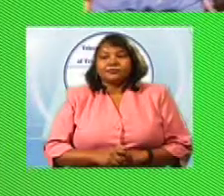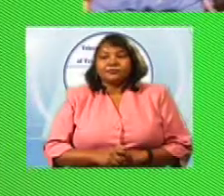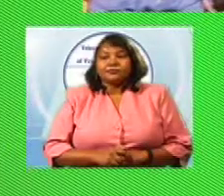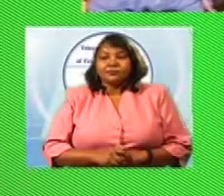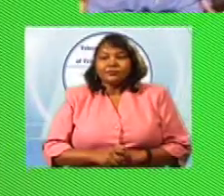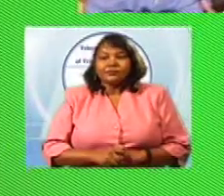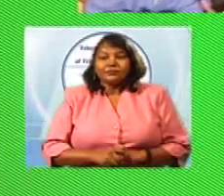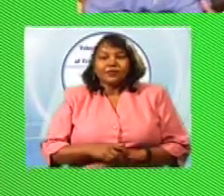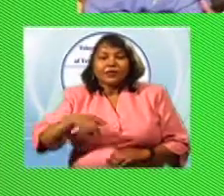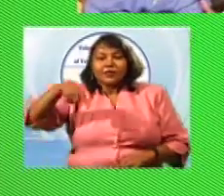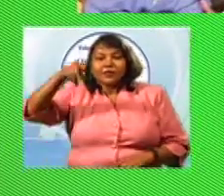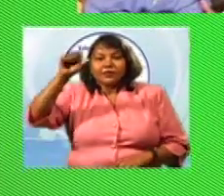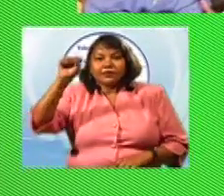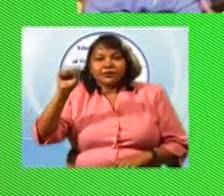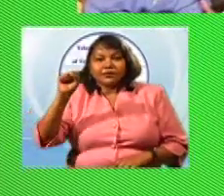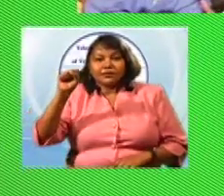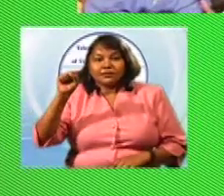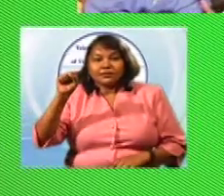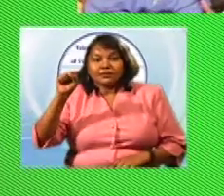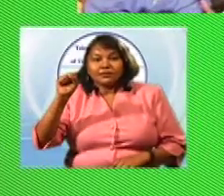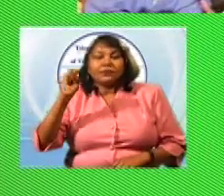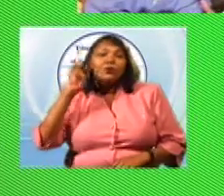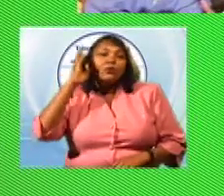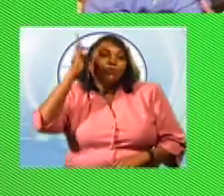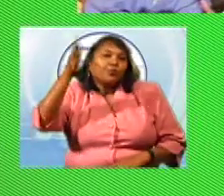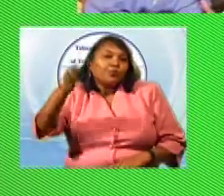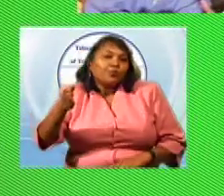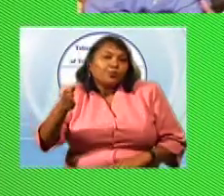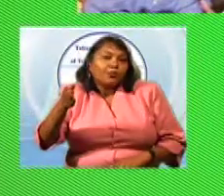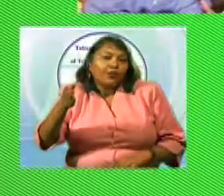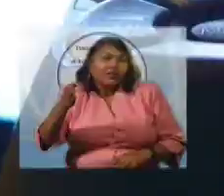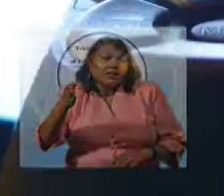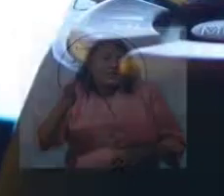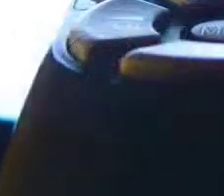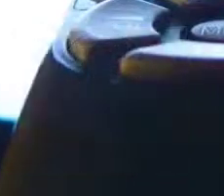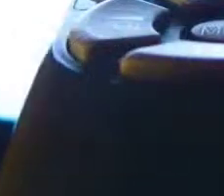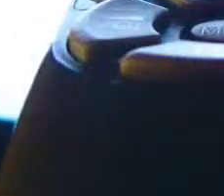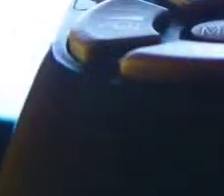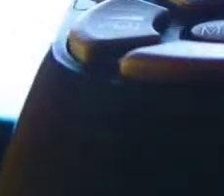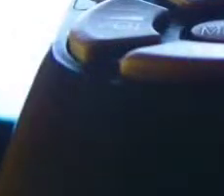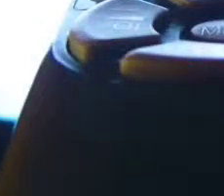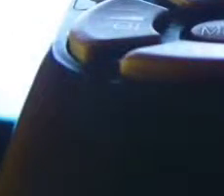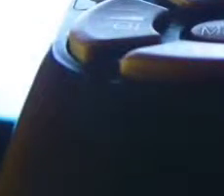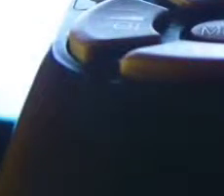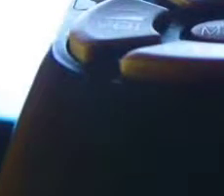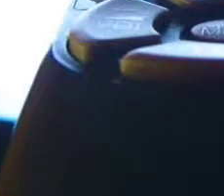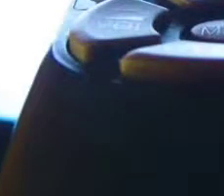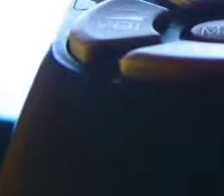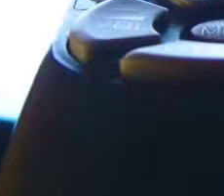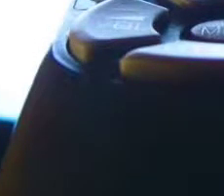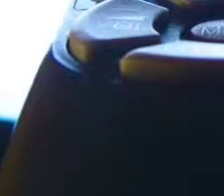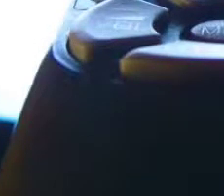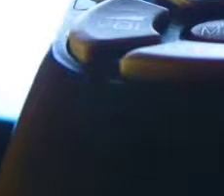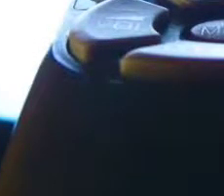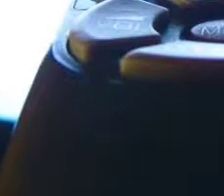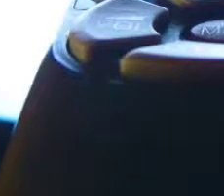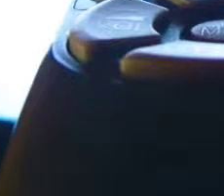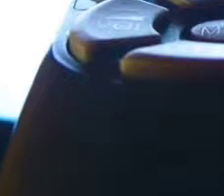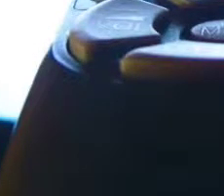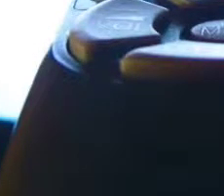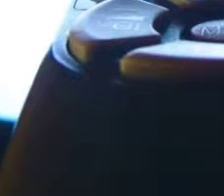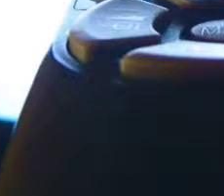A public broadcasting service, however, is an indispensable tool, a sort of meeting place for information,